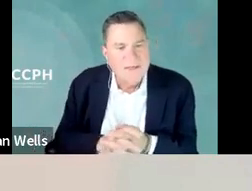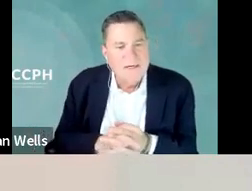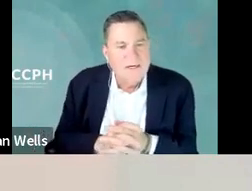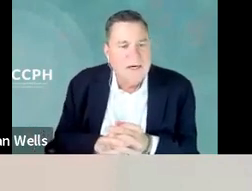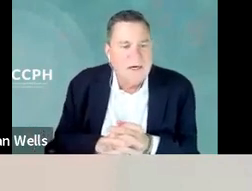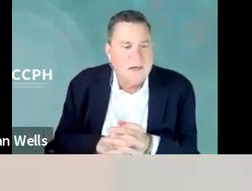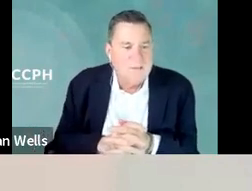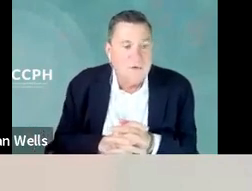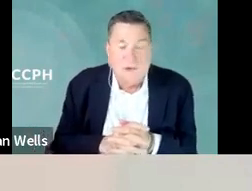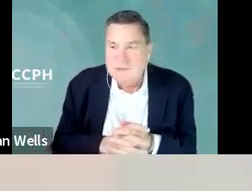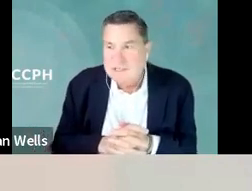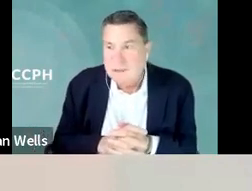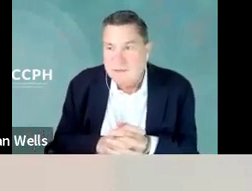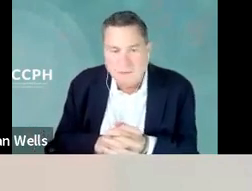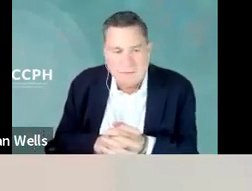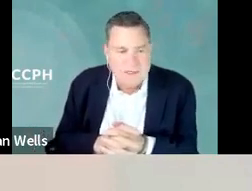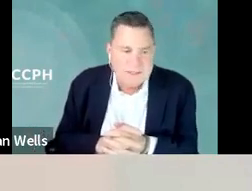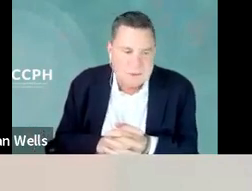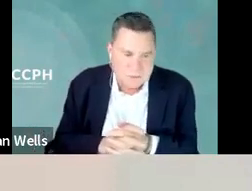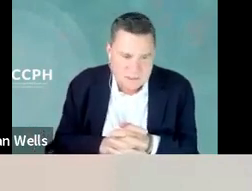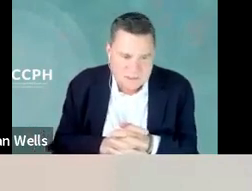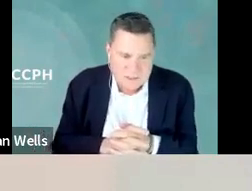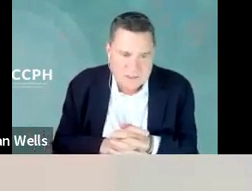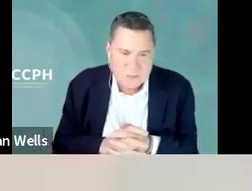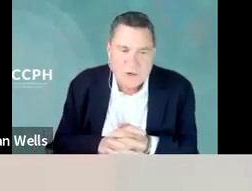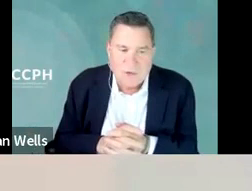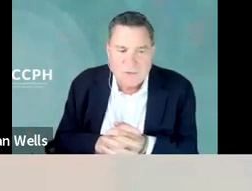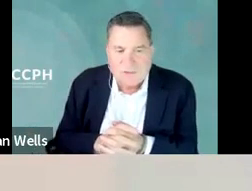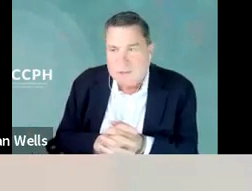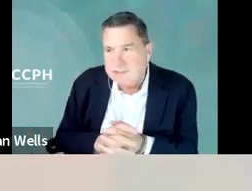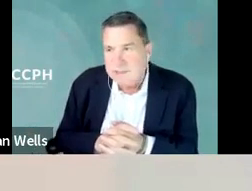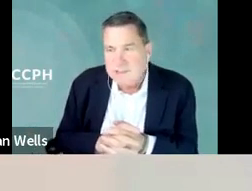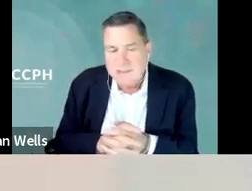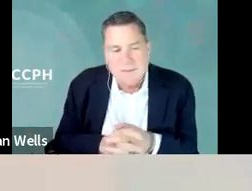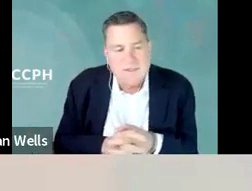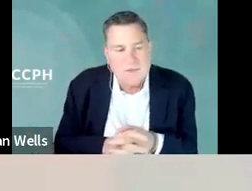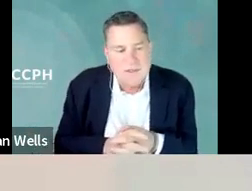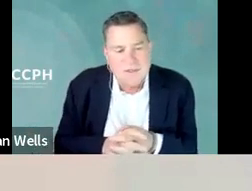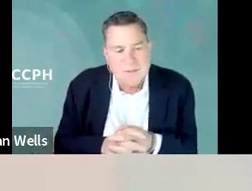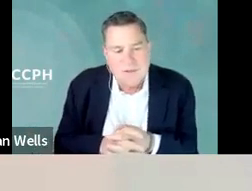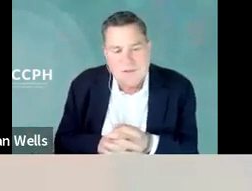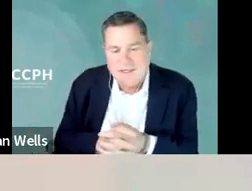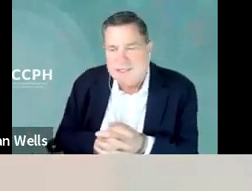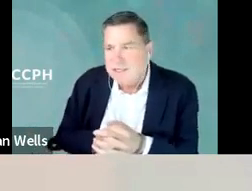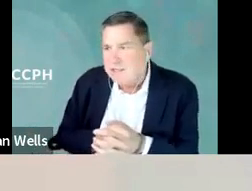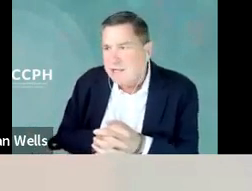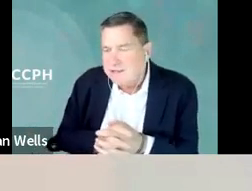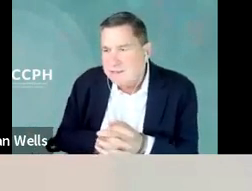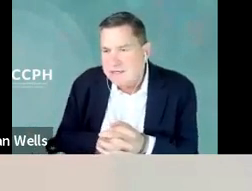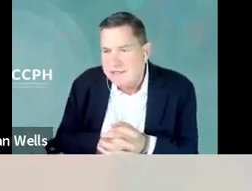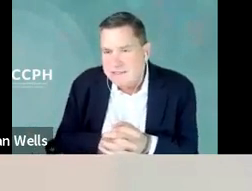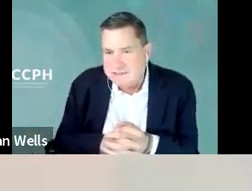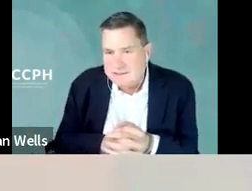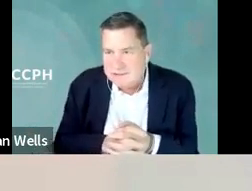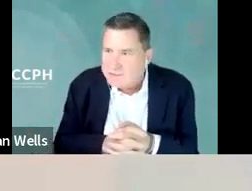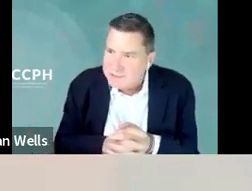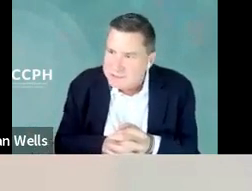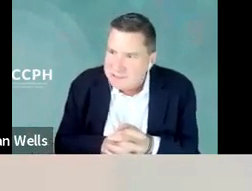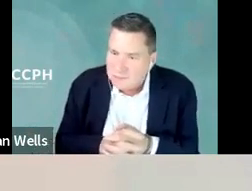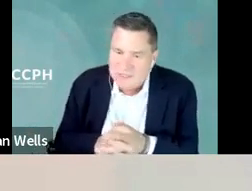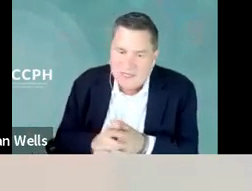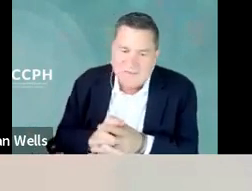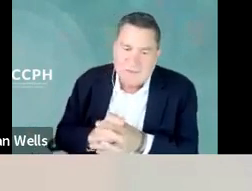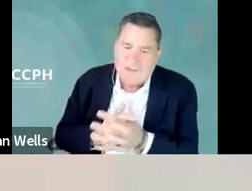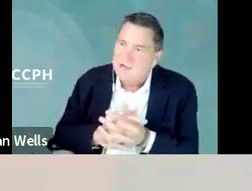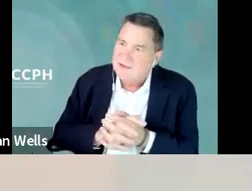Health promotes health equity and social justice through partnerships between communities and academic